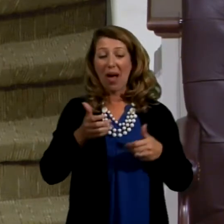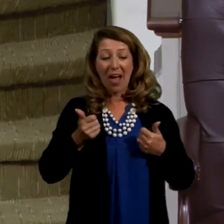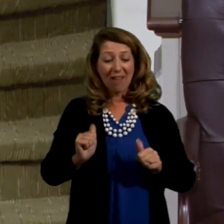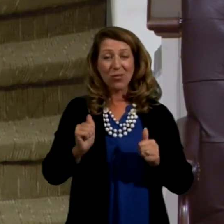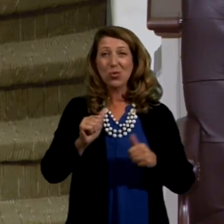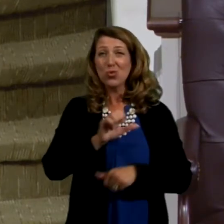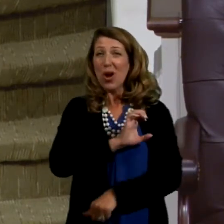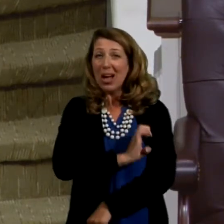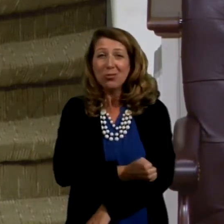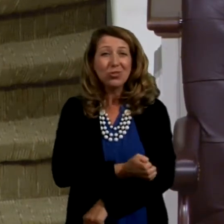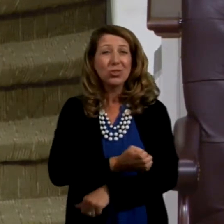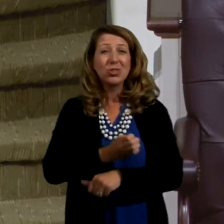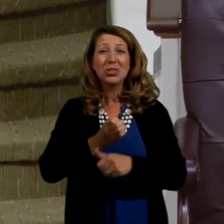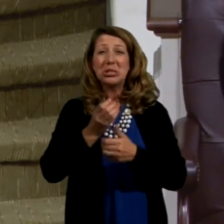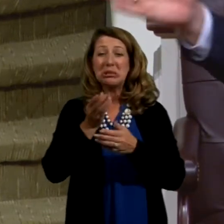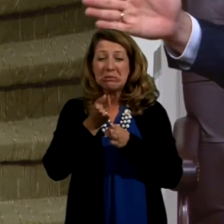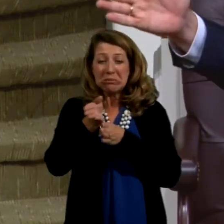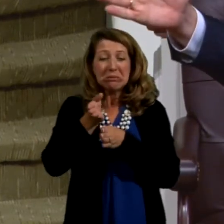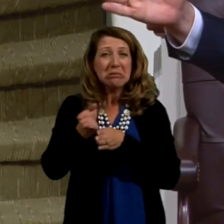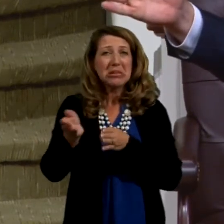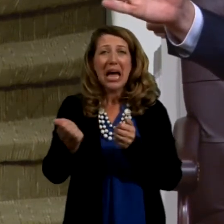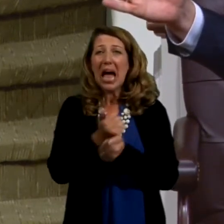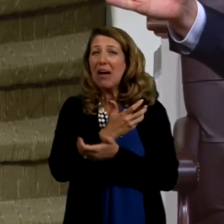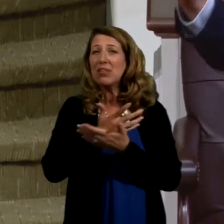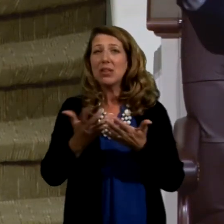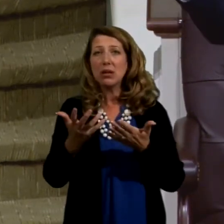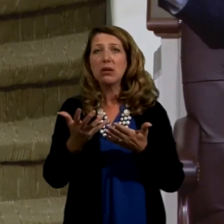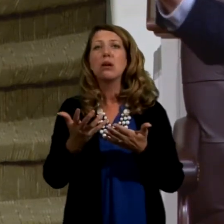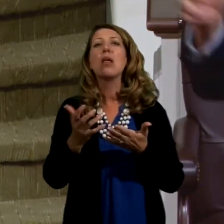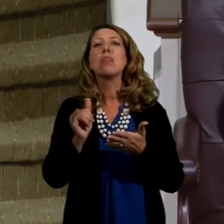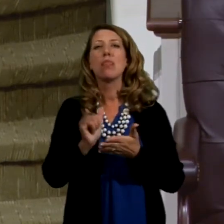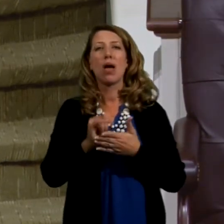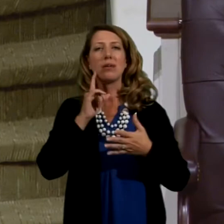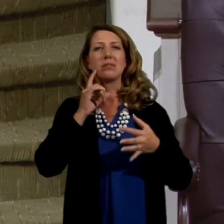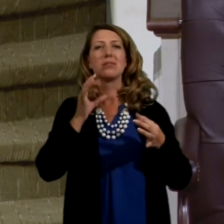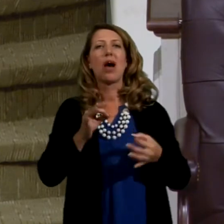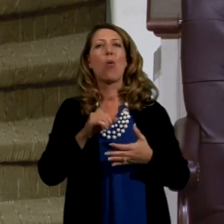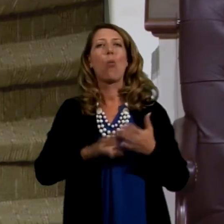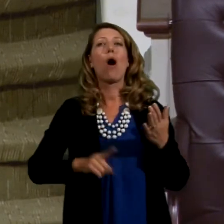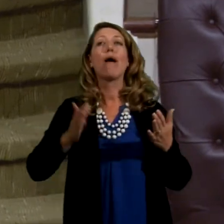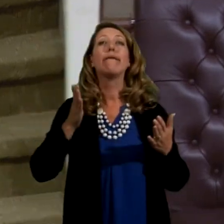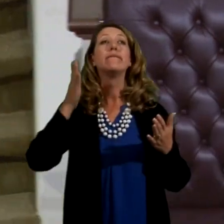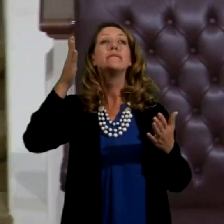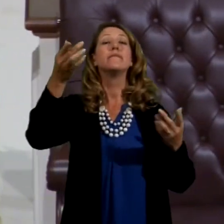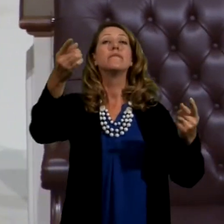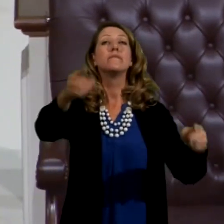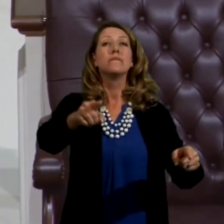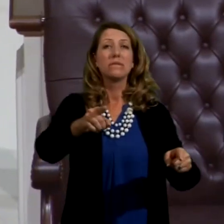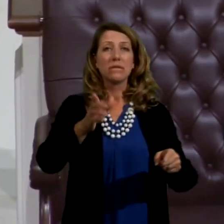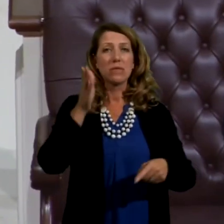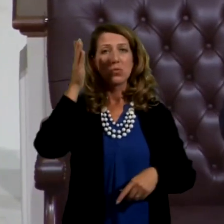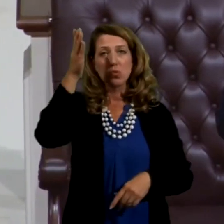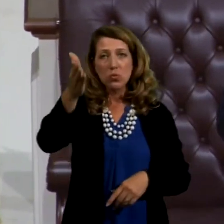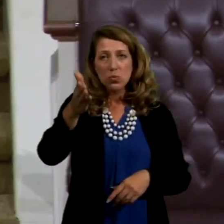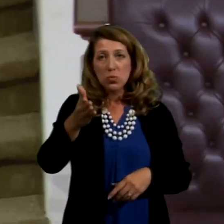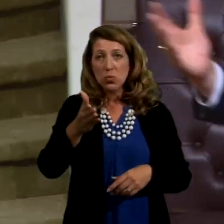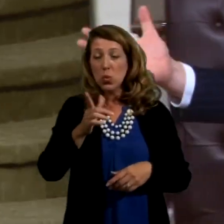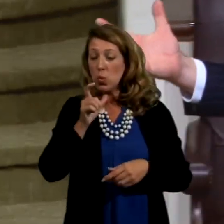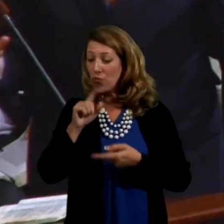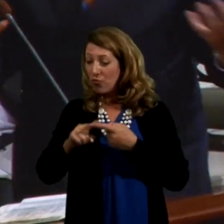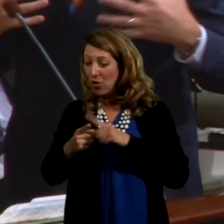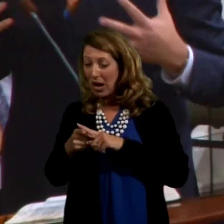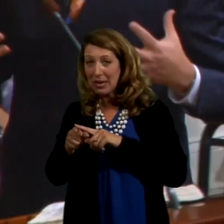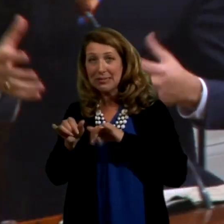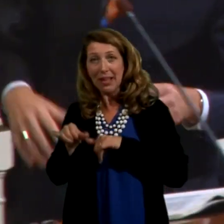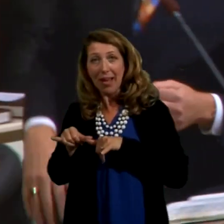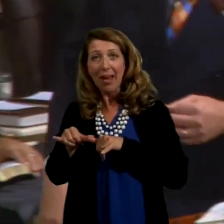your career, all that stuff is going to make a determination of where you're going to be. You're going to decide what friends you're going to keep. Now, when you